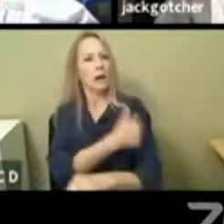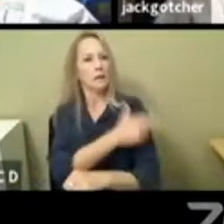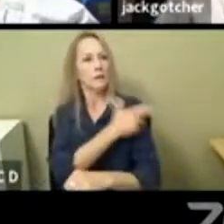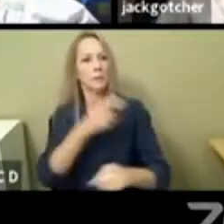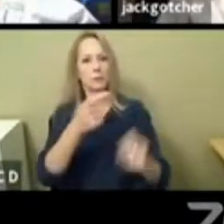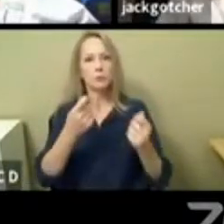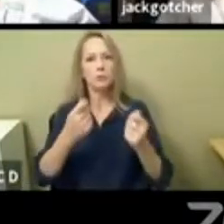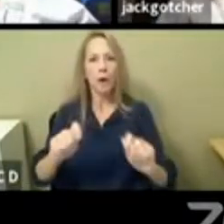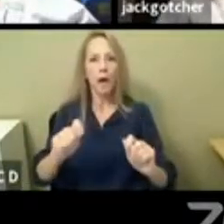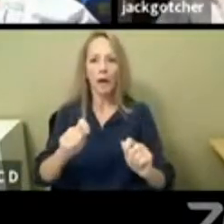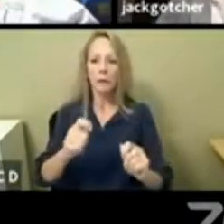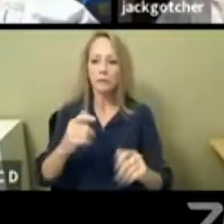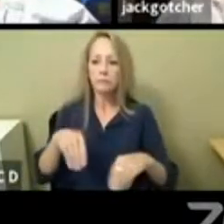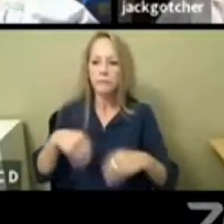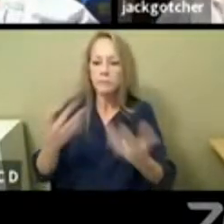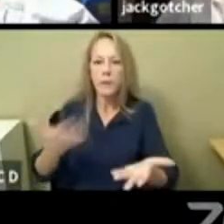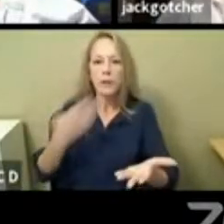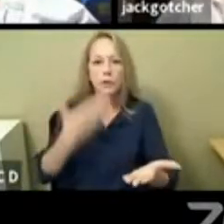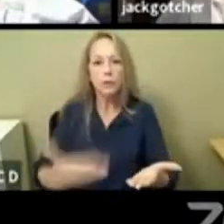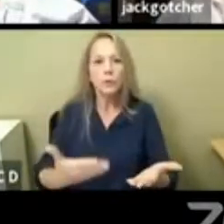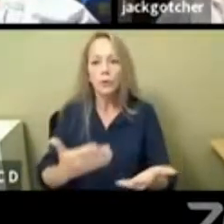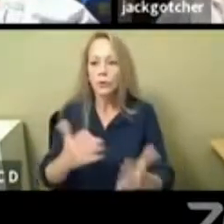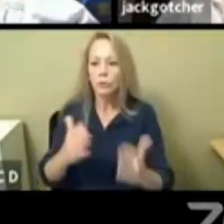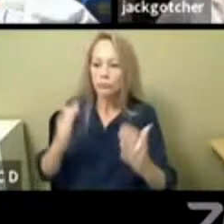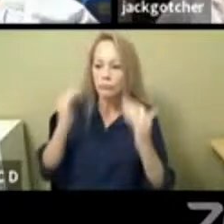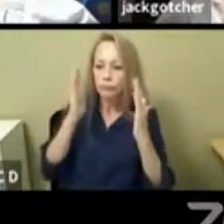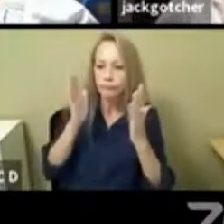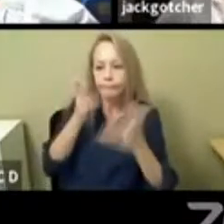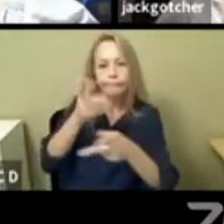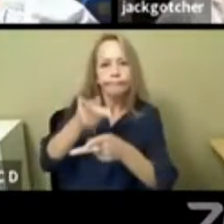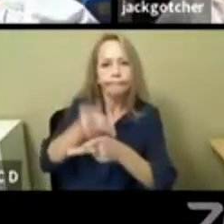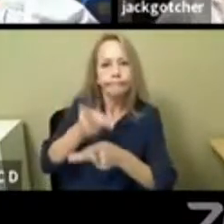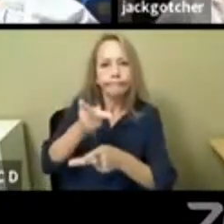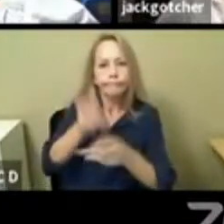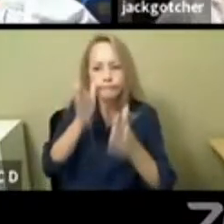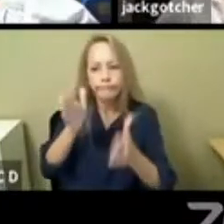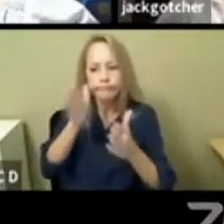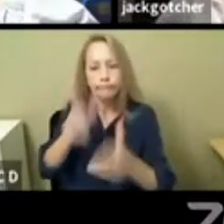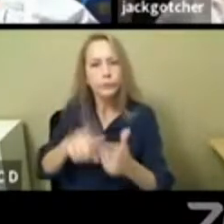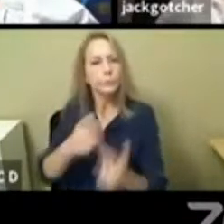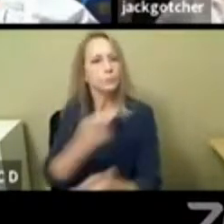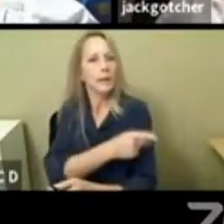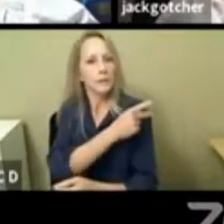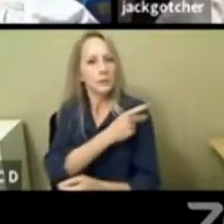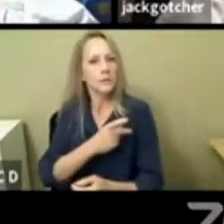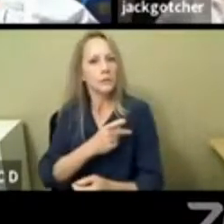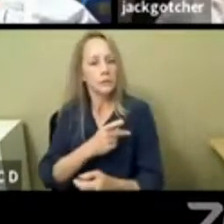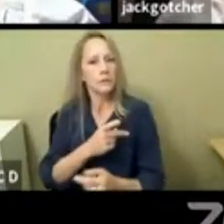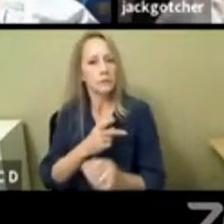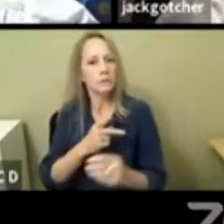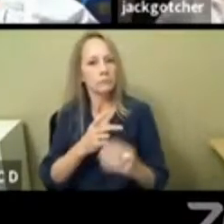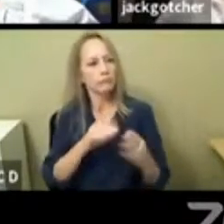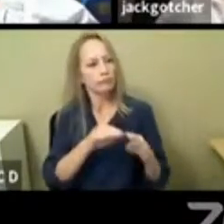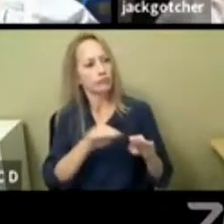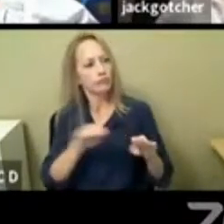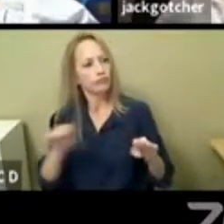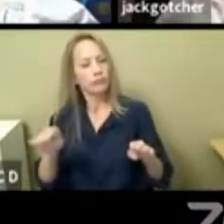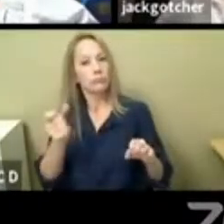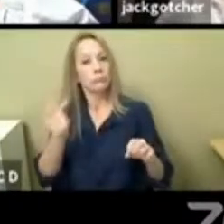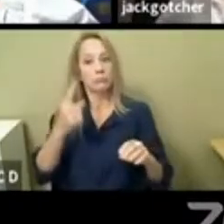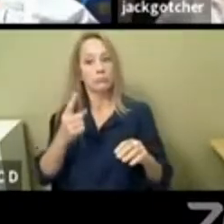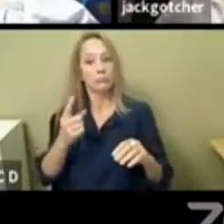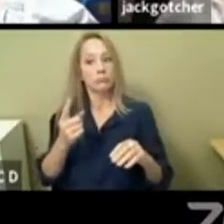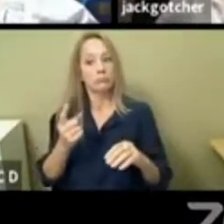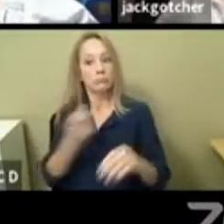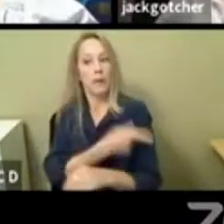give patients the same level of care that they always have, even though census is up and staffing